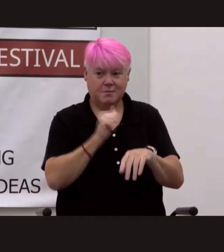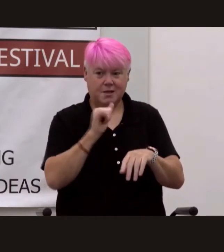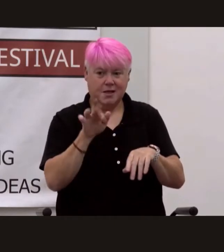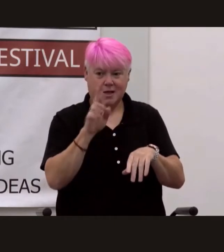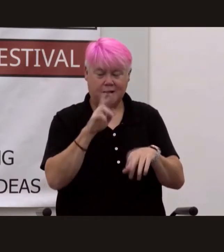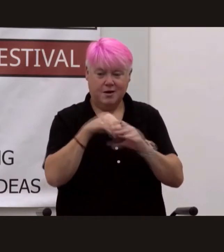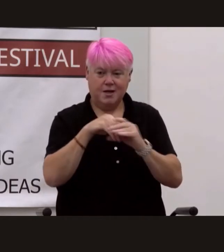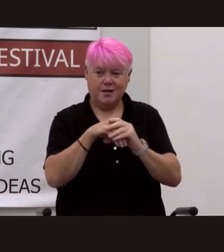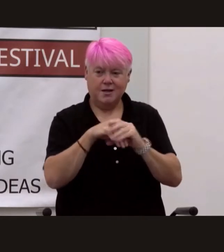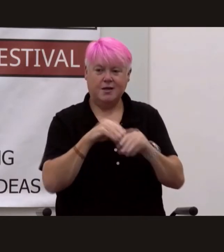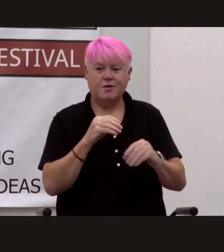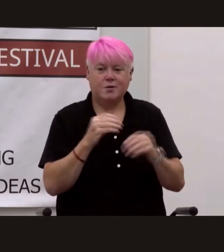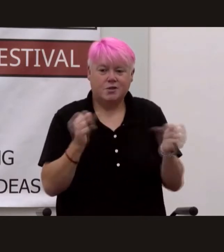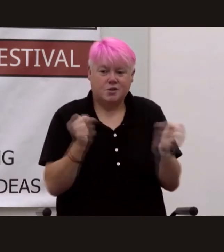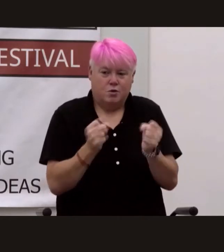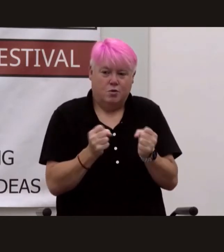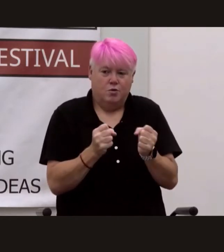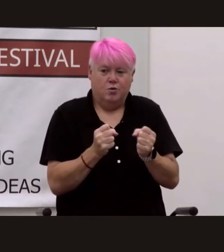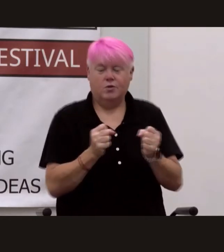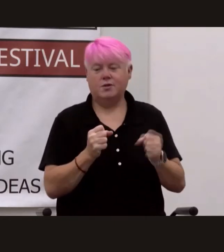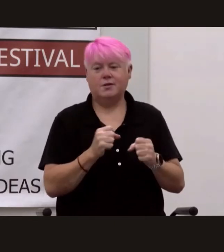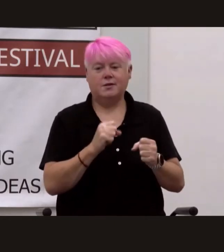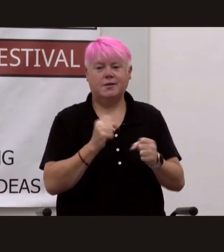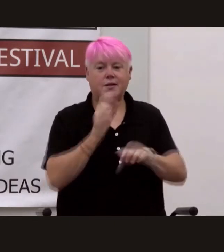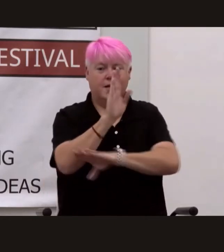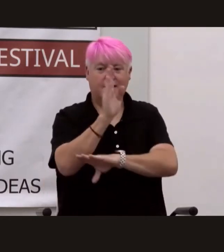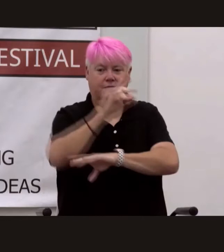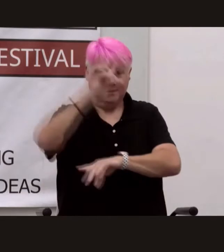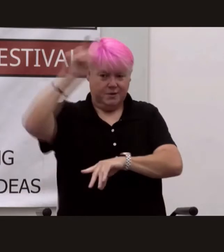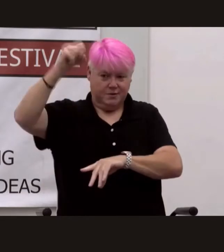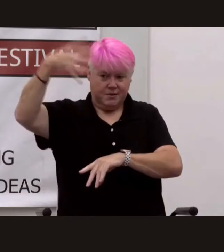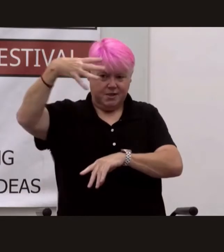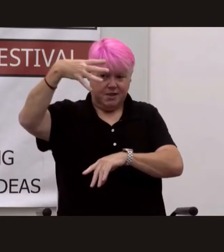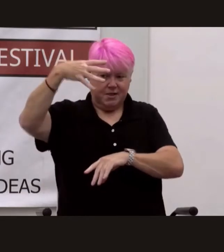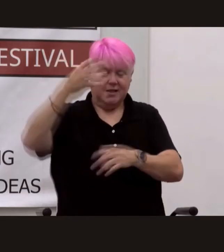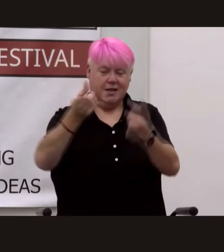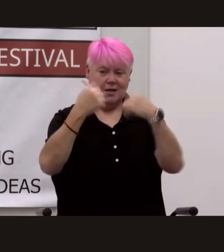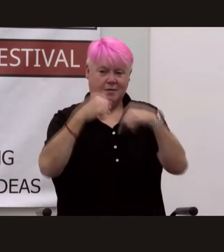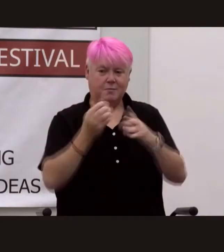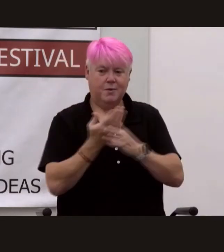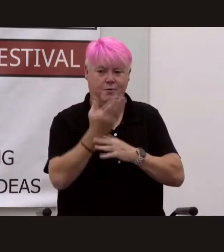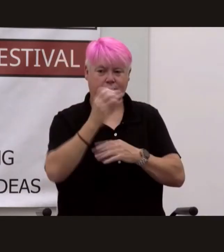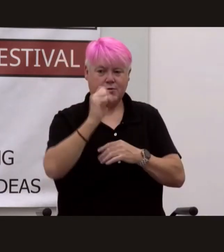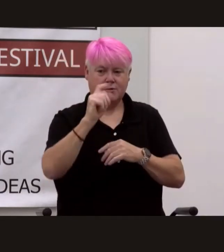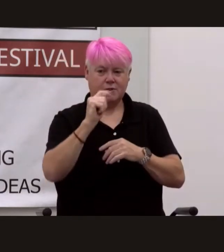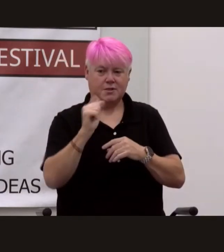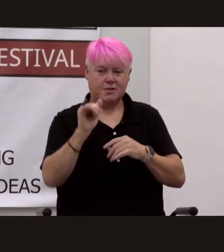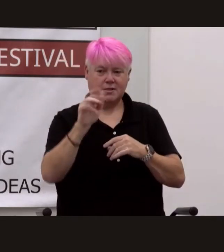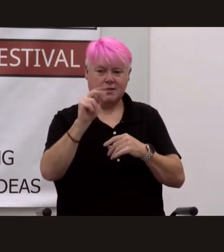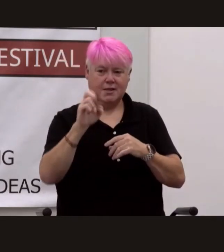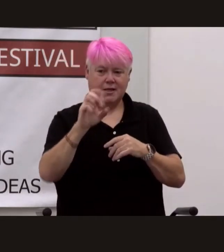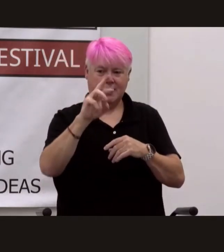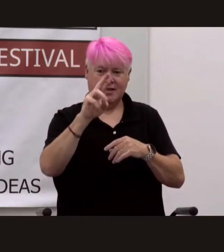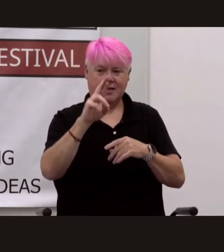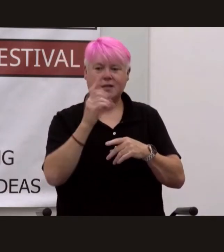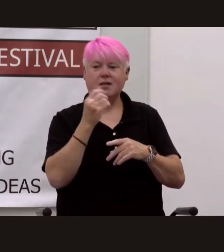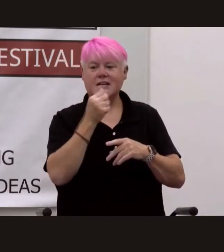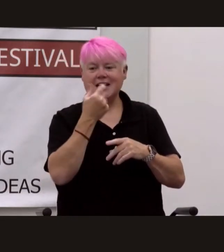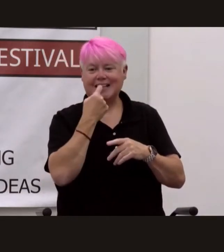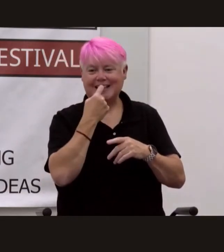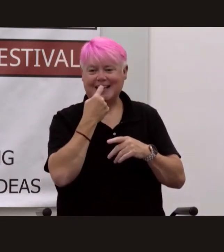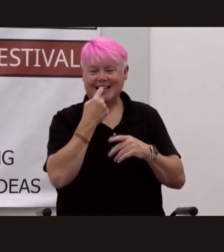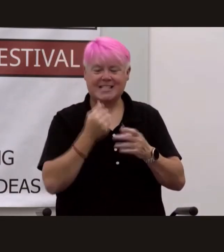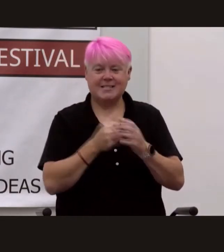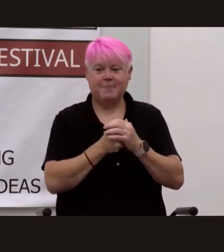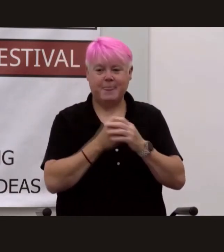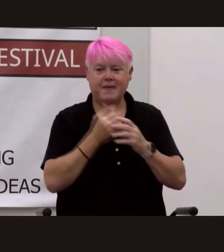damp. Afternoon sun fell through stained glass on the front hall and through a sundial of colored light